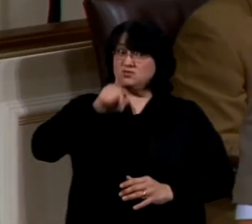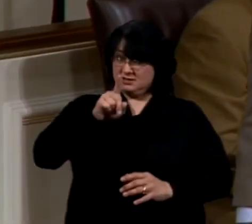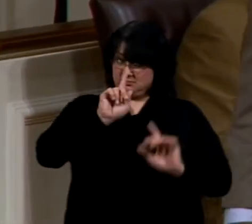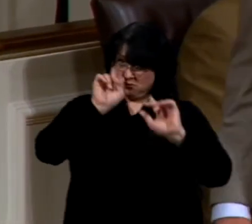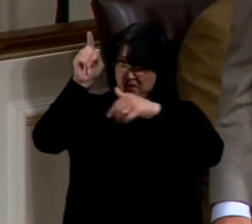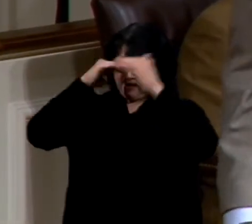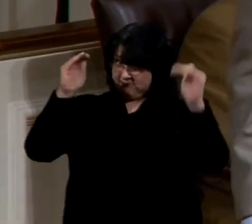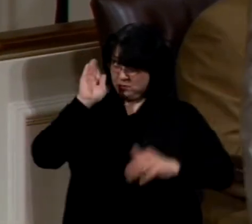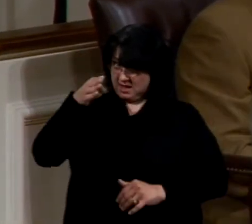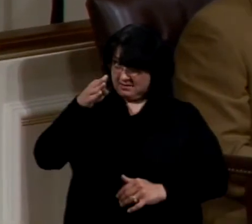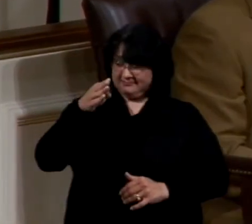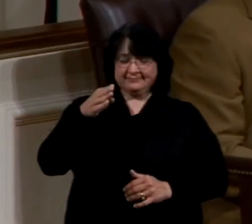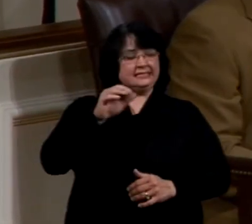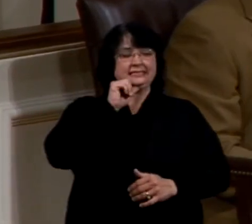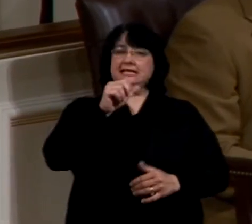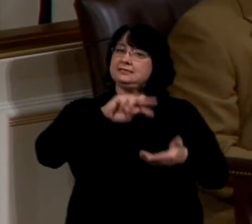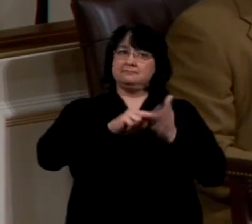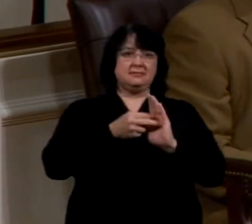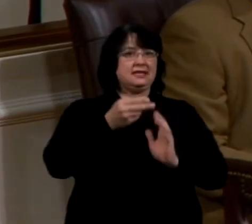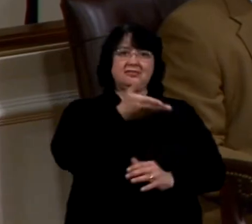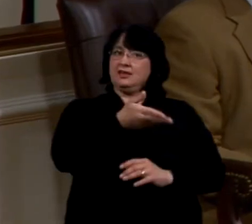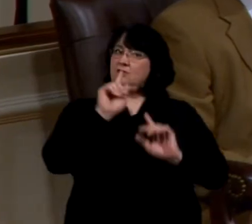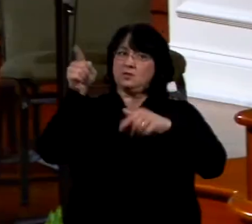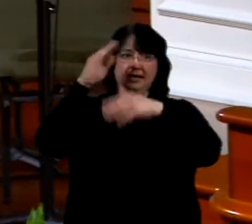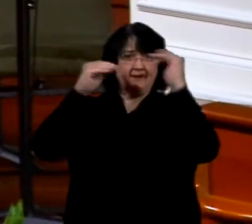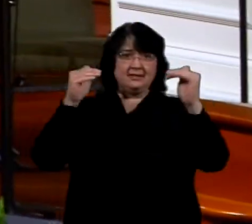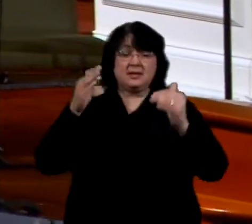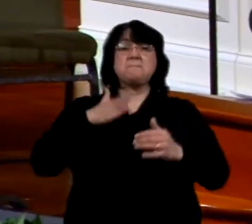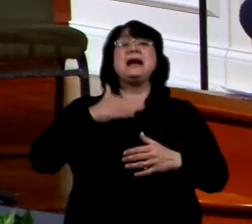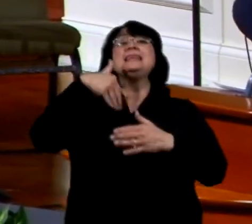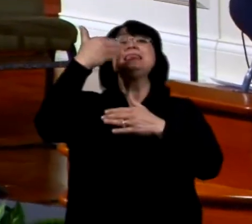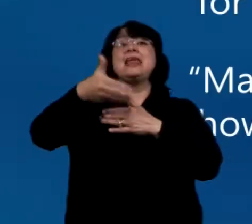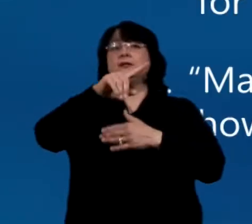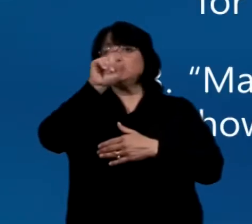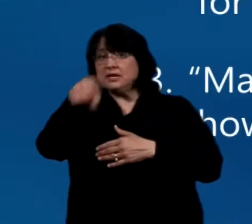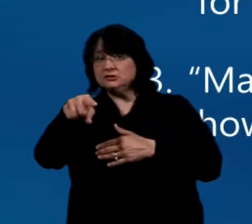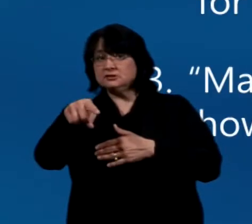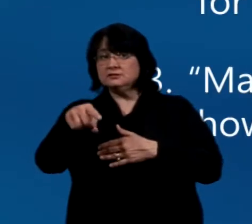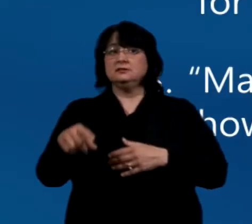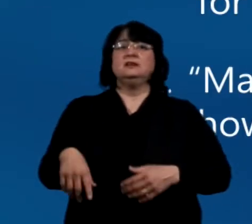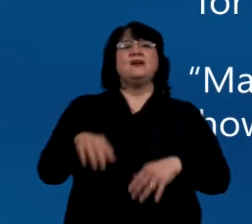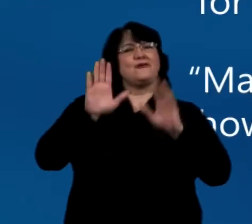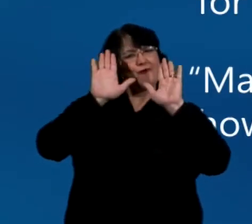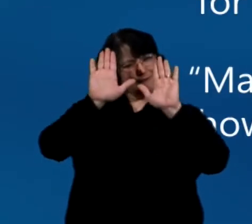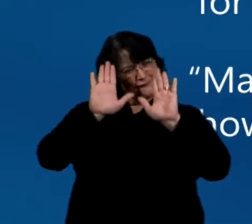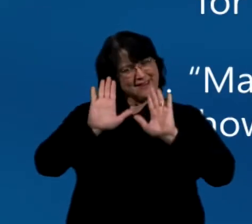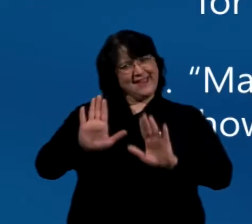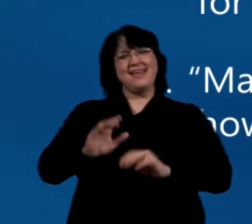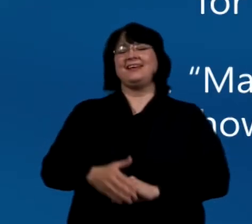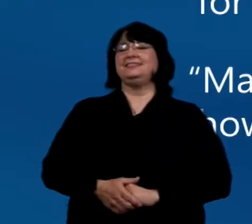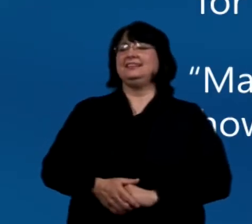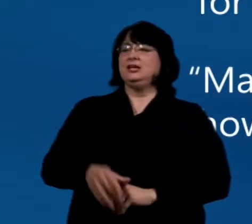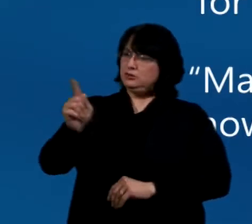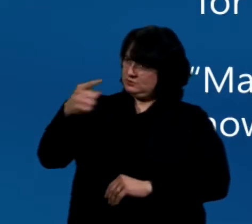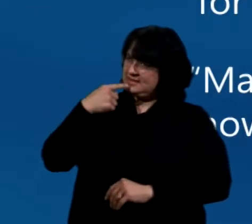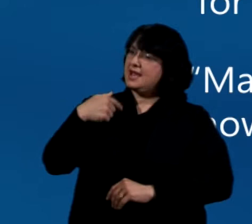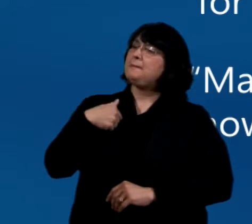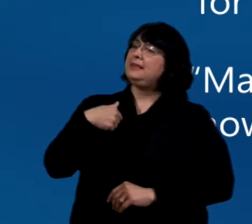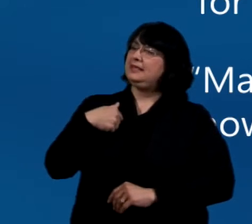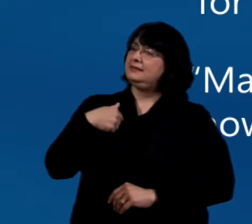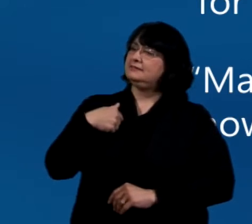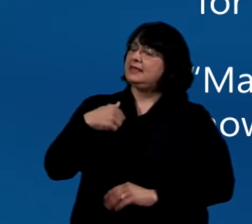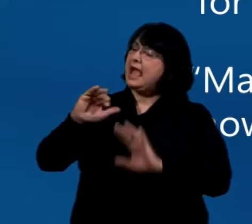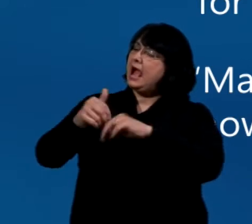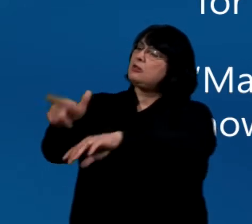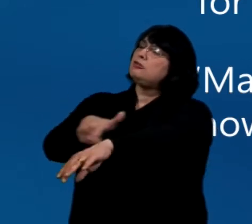heaven? No, it does not. My next question then is going to be, that's great. Tell me,